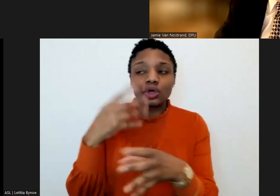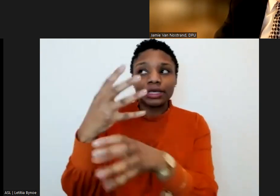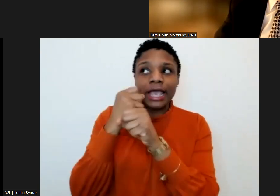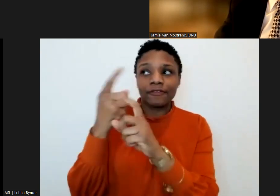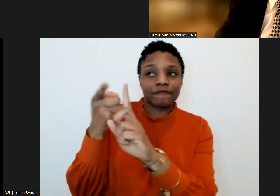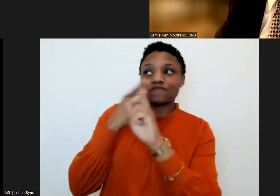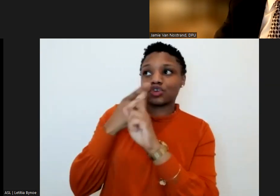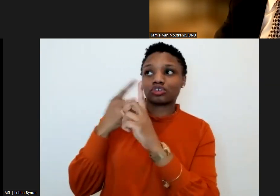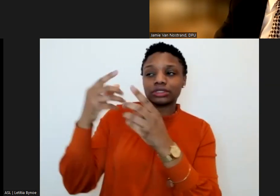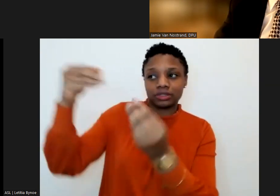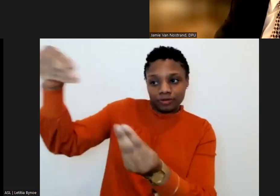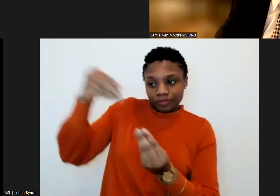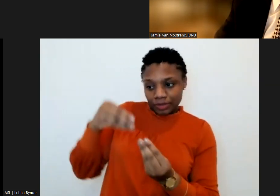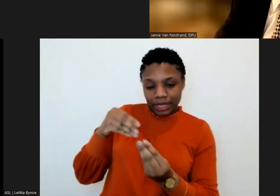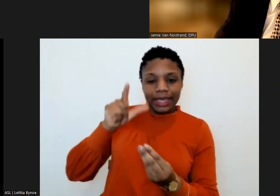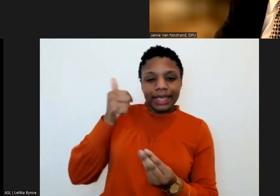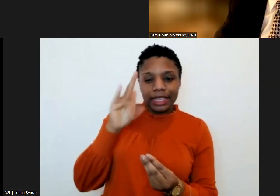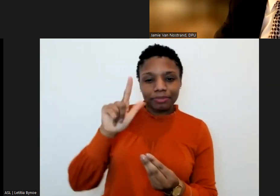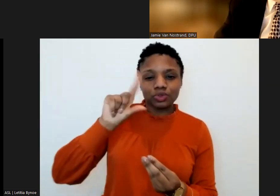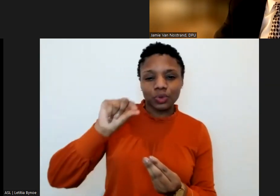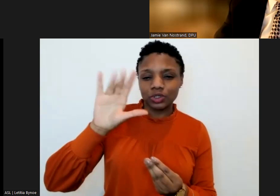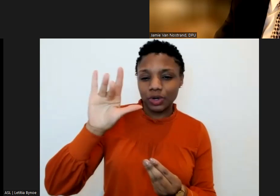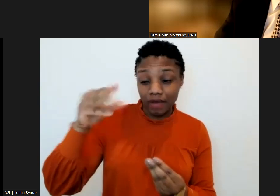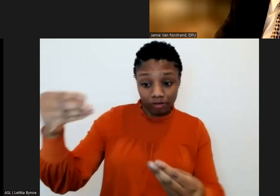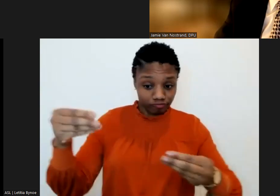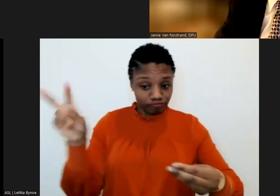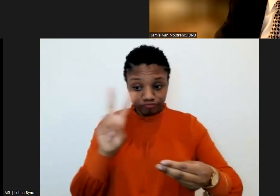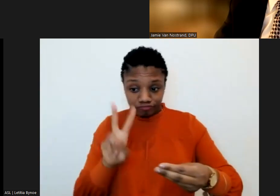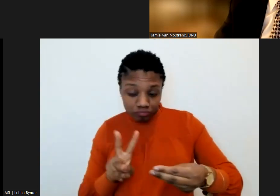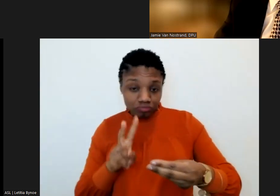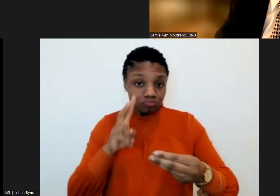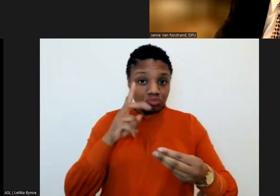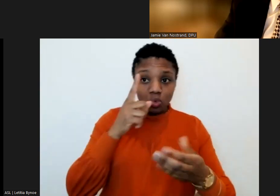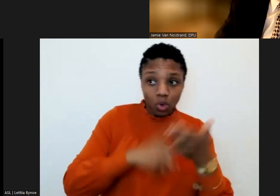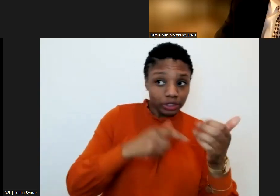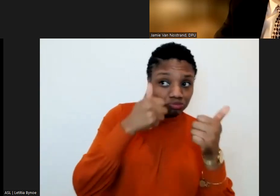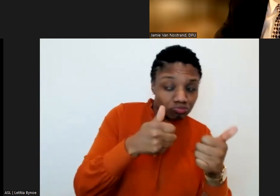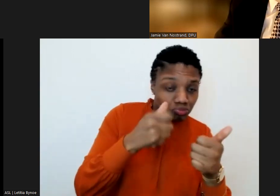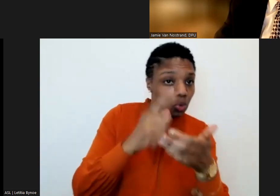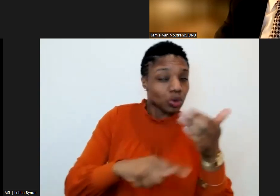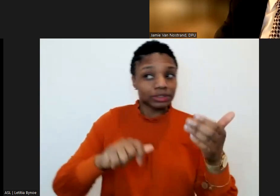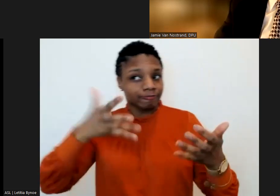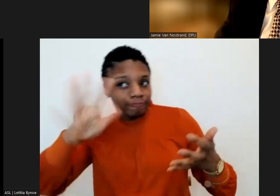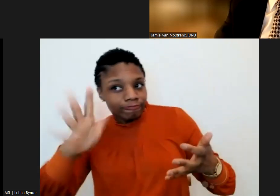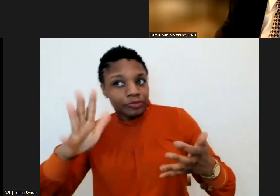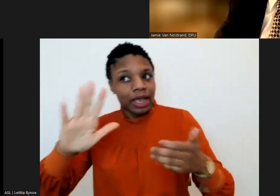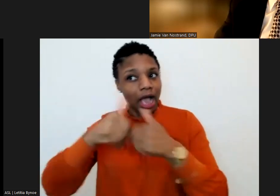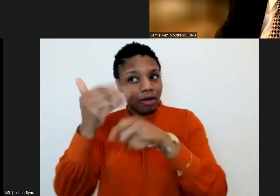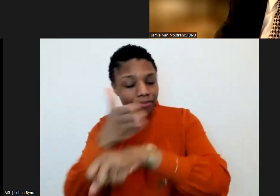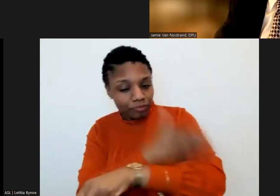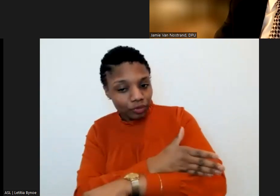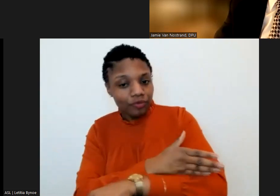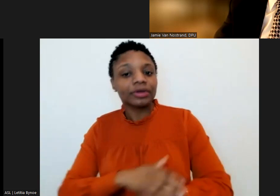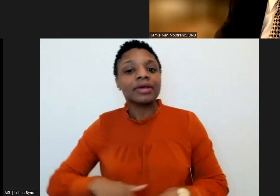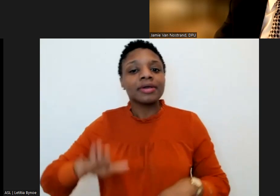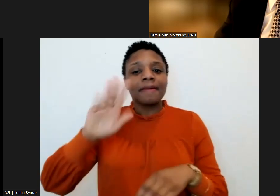2025. We'll look at those. We'll give them some feedback on what's good, what's not so good, what we expect to see better. But I think it's